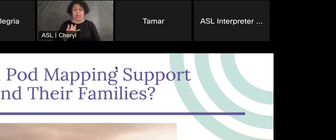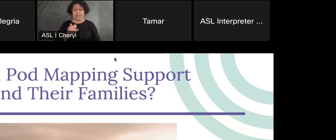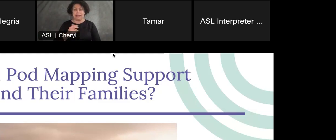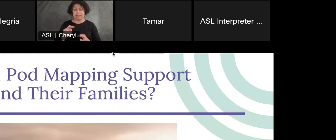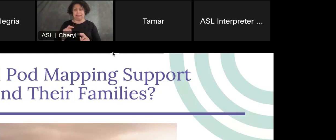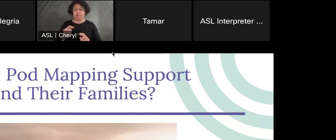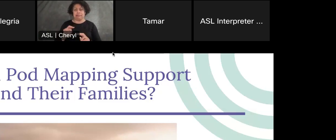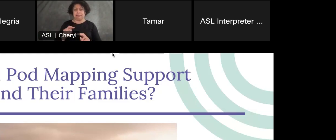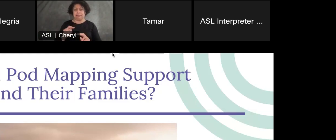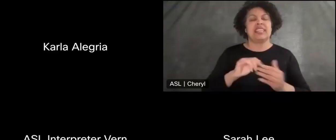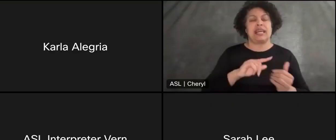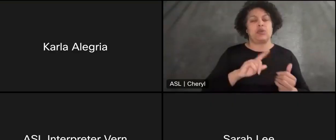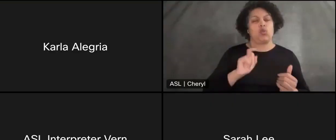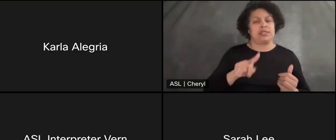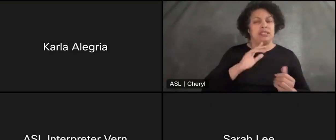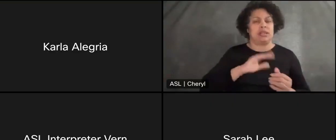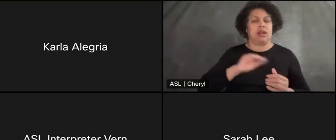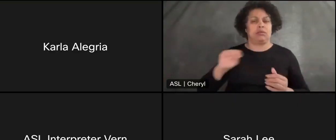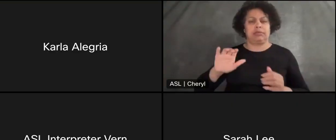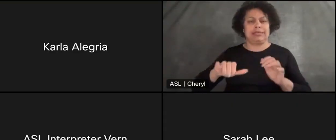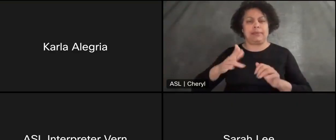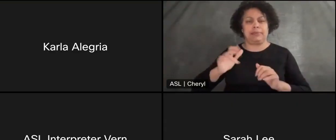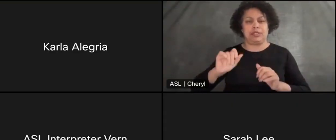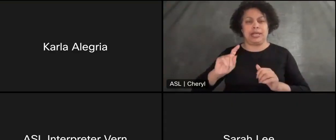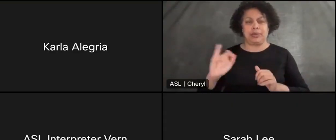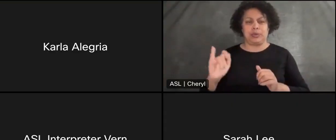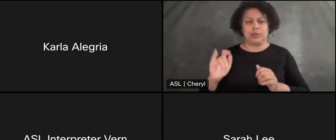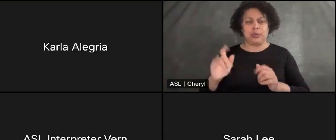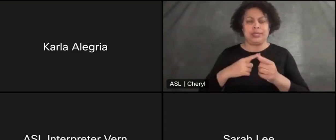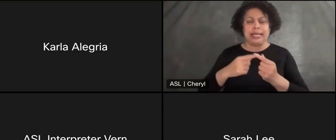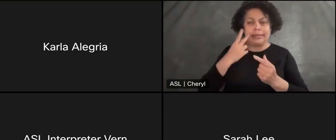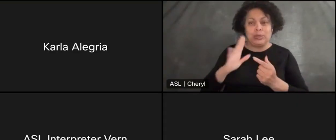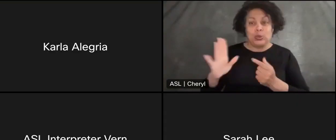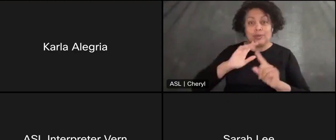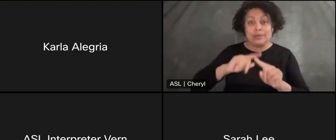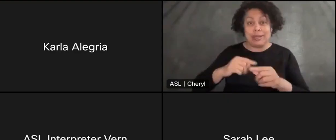question in the chat so I can see the responses.